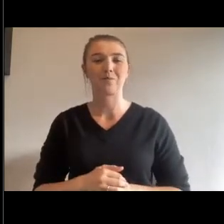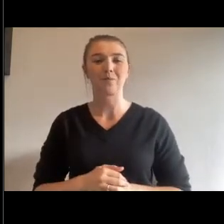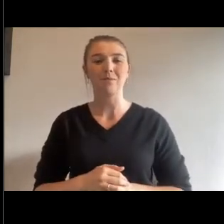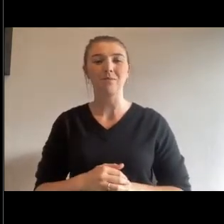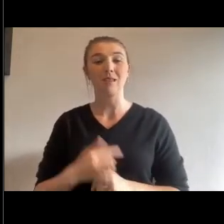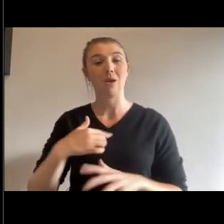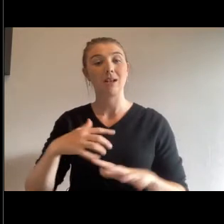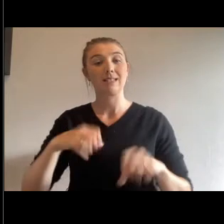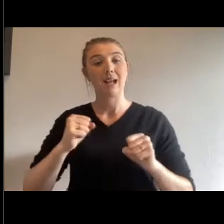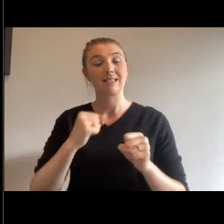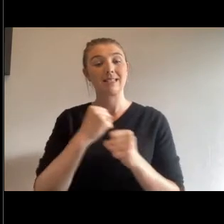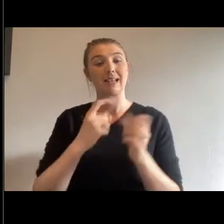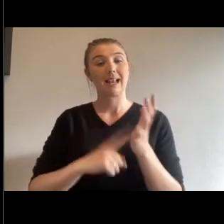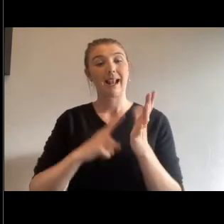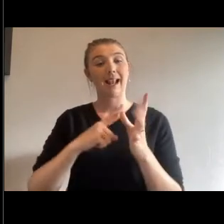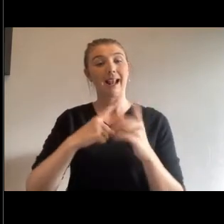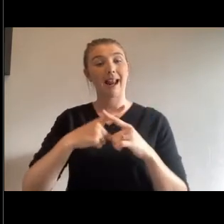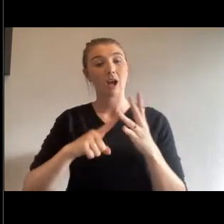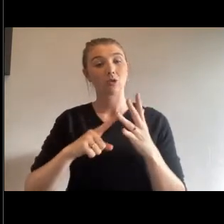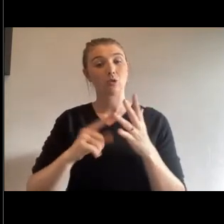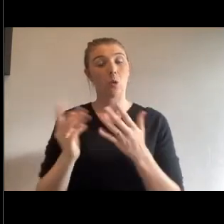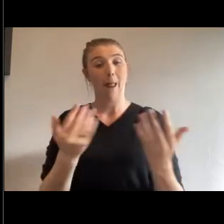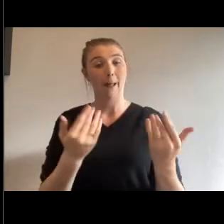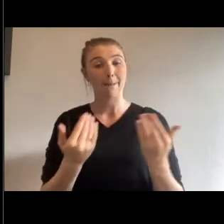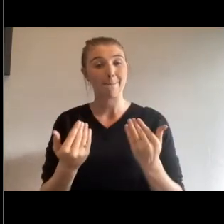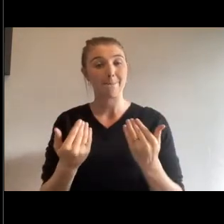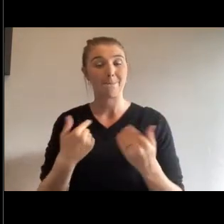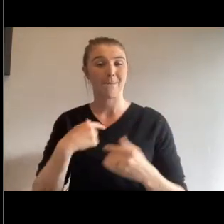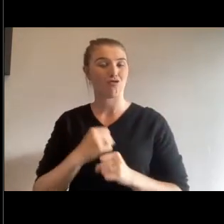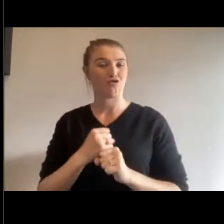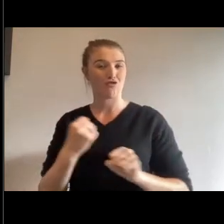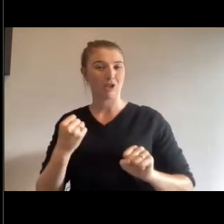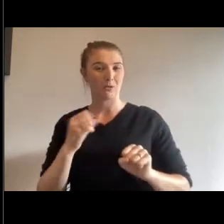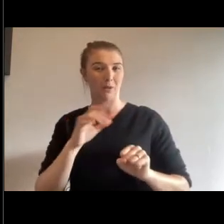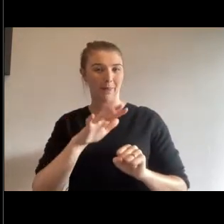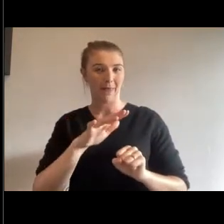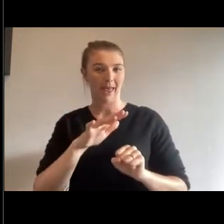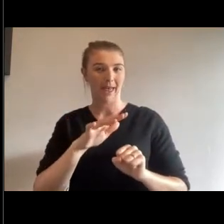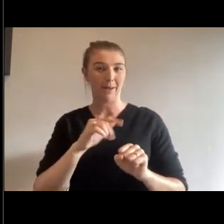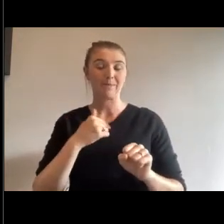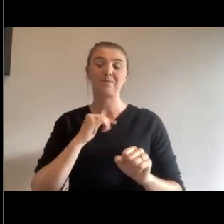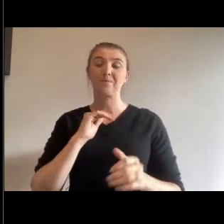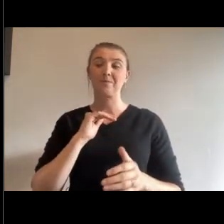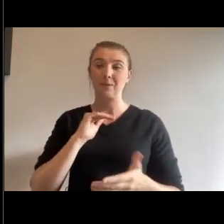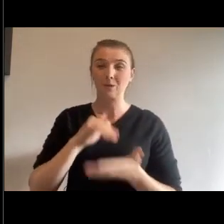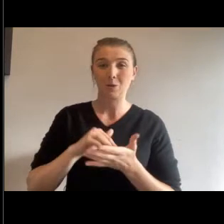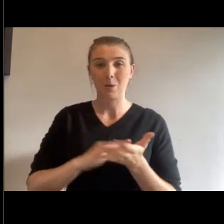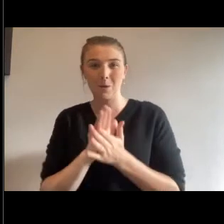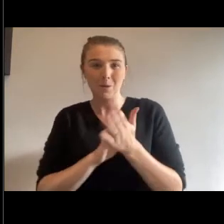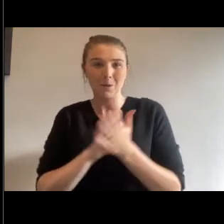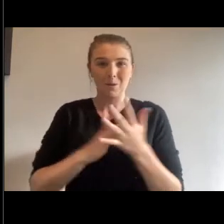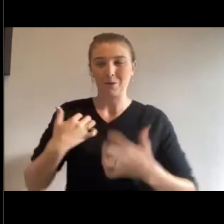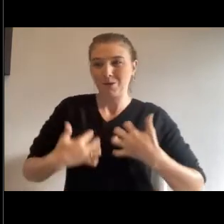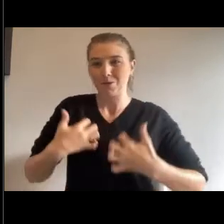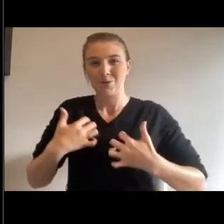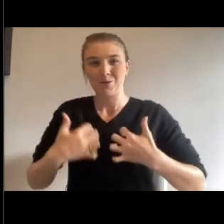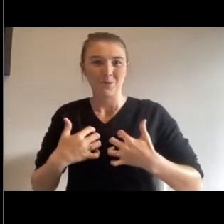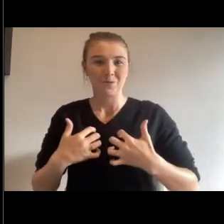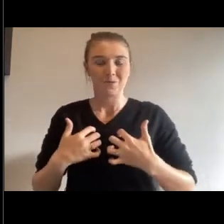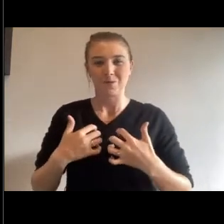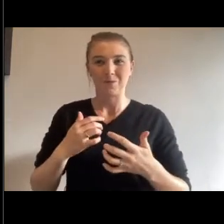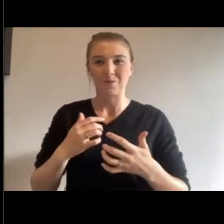Wellcome as a graduate, and I came in very enthusiastic, very keen,